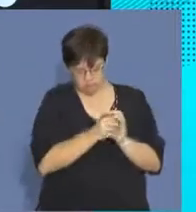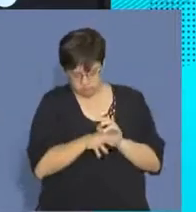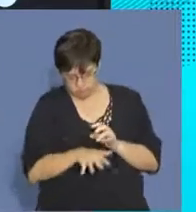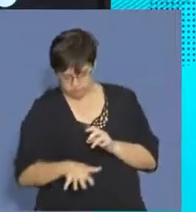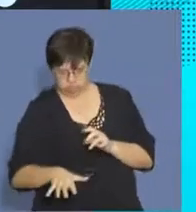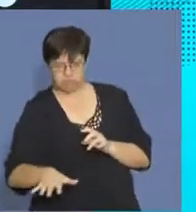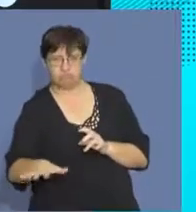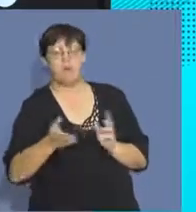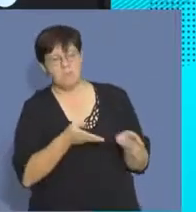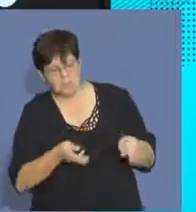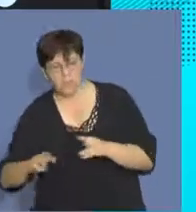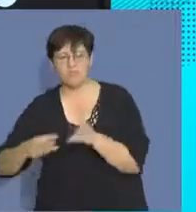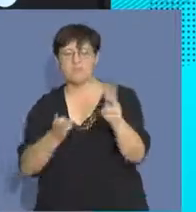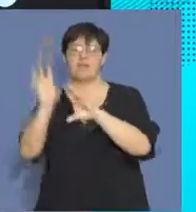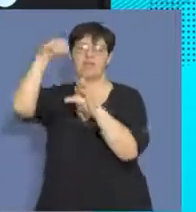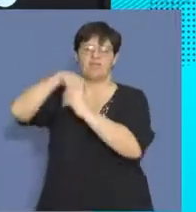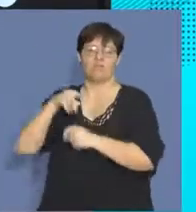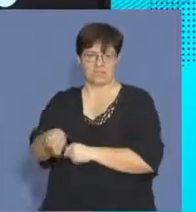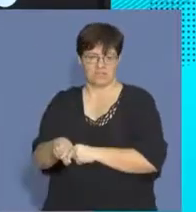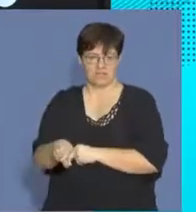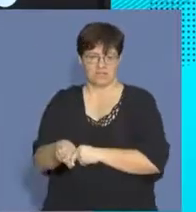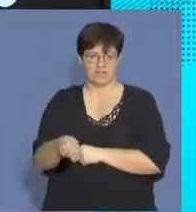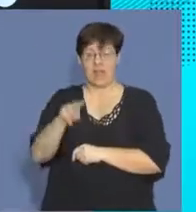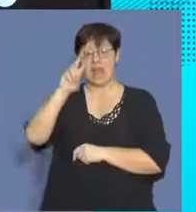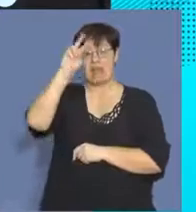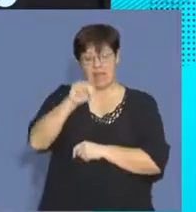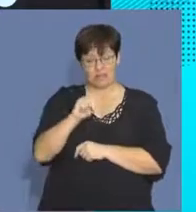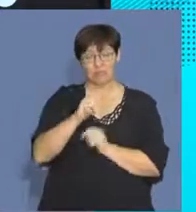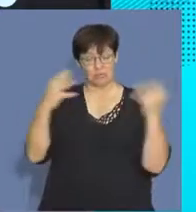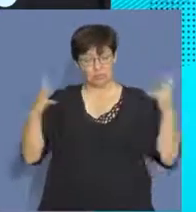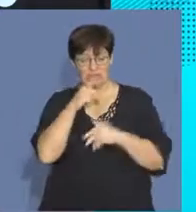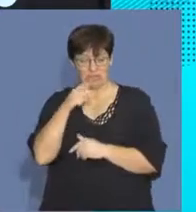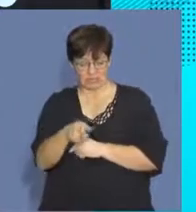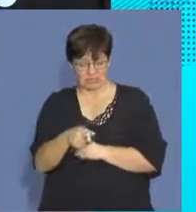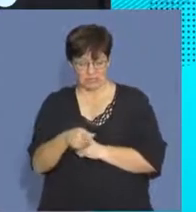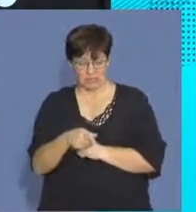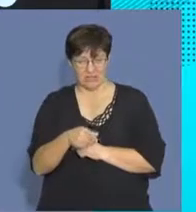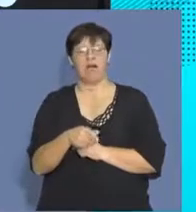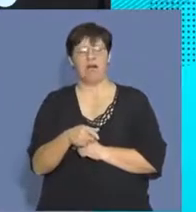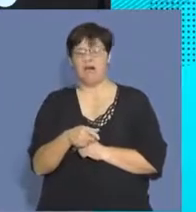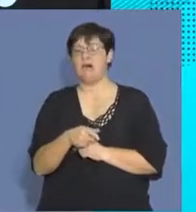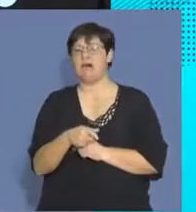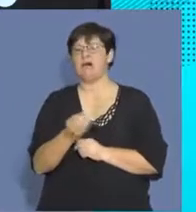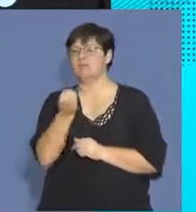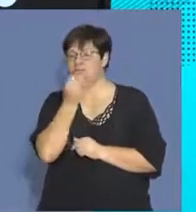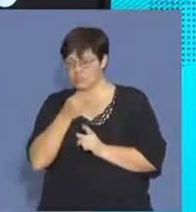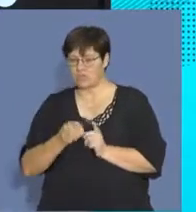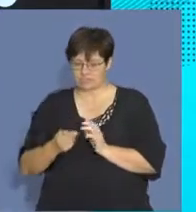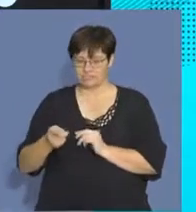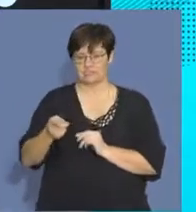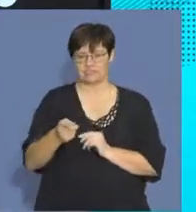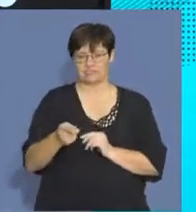into water bodies. And so you'll find that the nitrates and containing rich nutrients pass onto